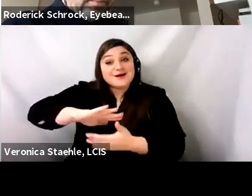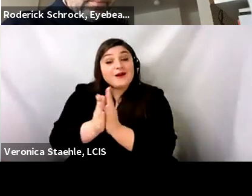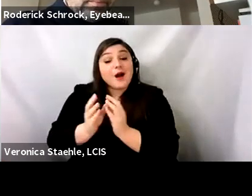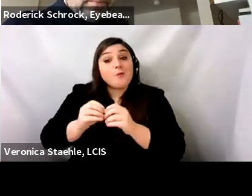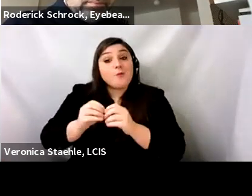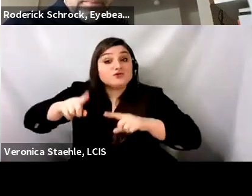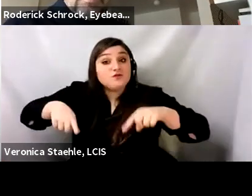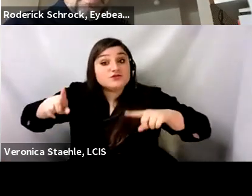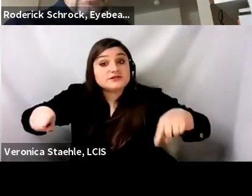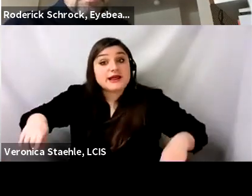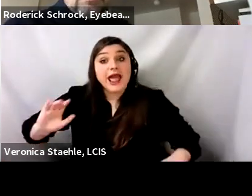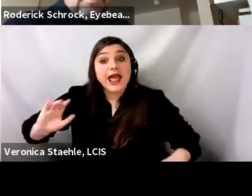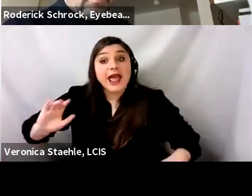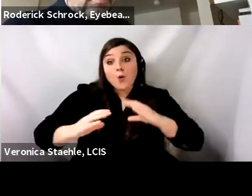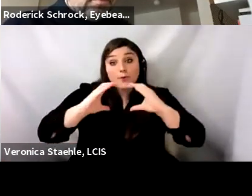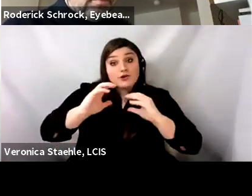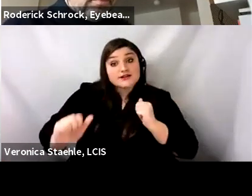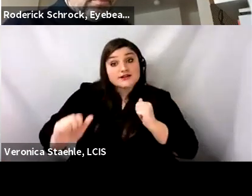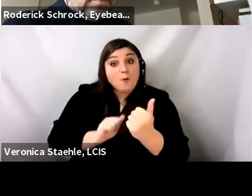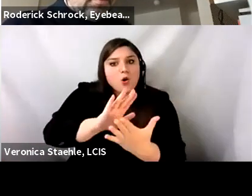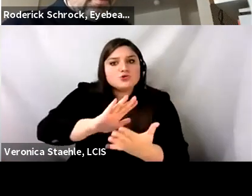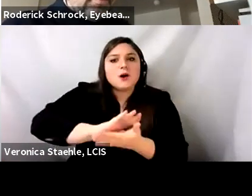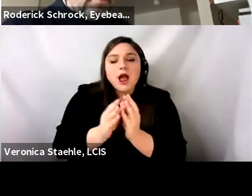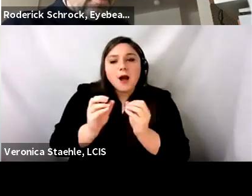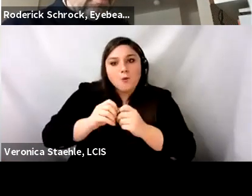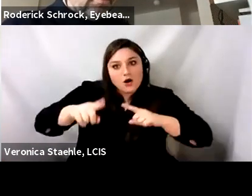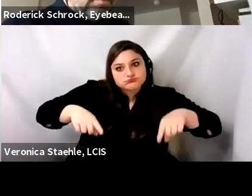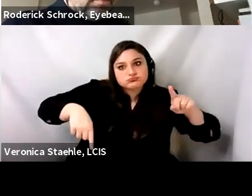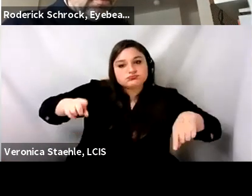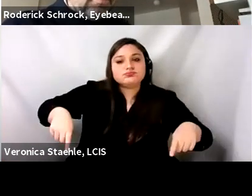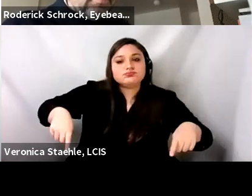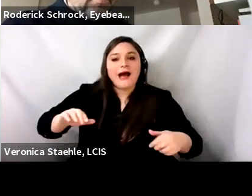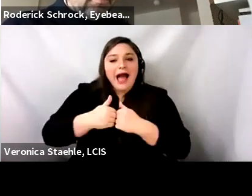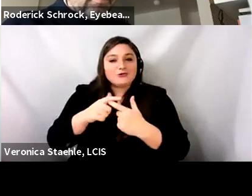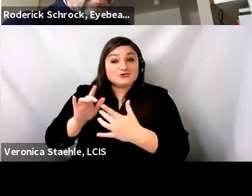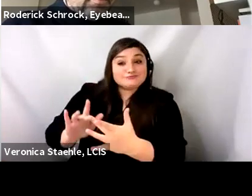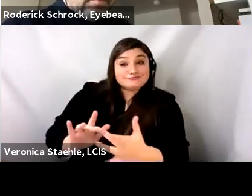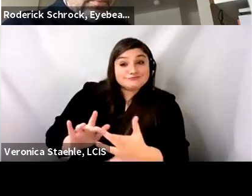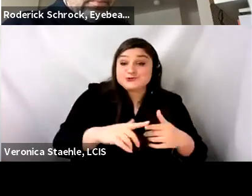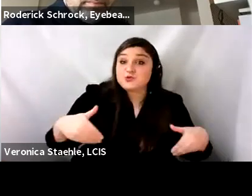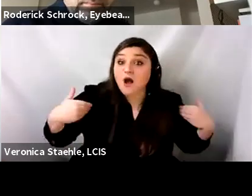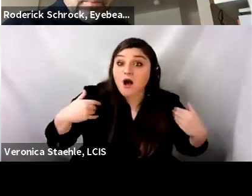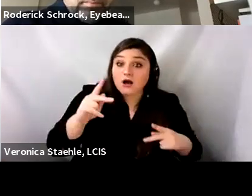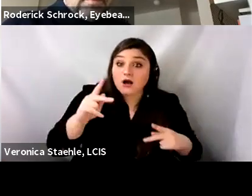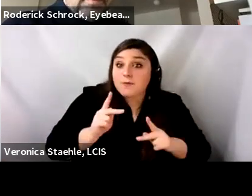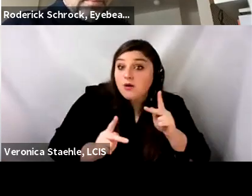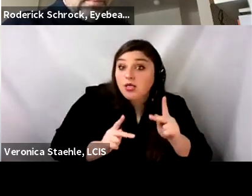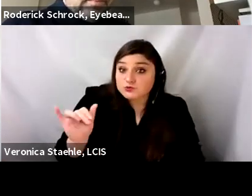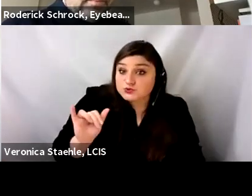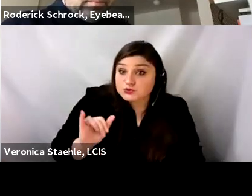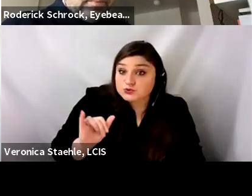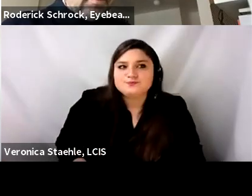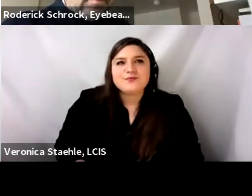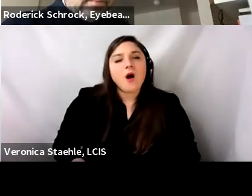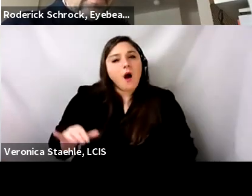our community and with our young people, and to really be able to start thinking about resources, not only for ourselves, but how would that